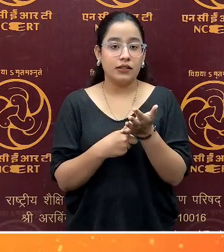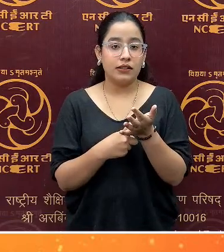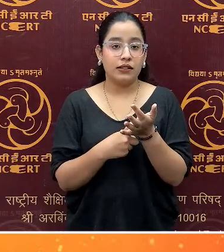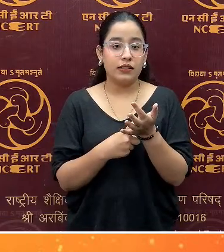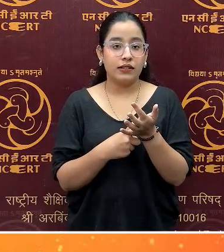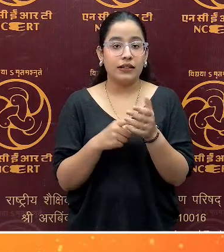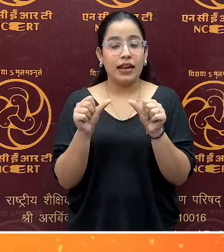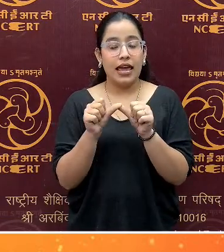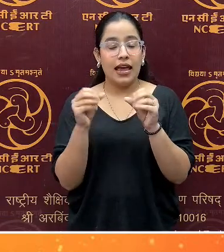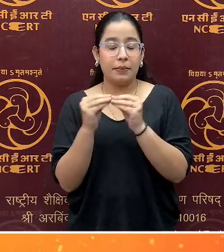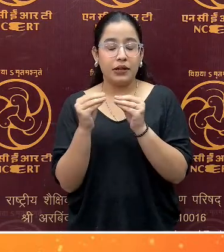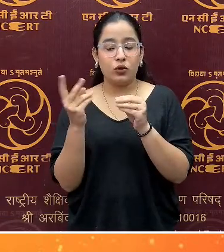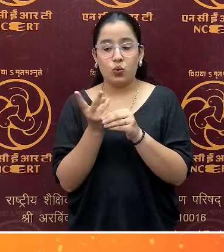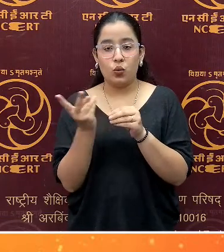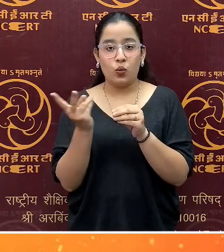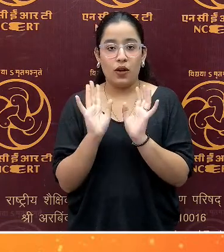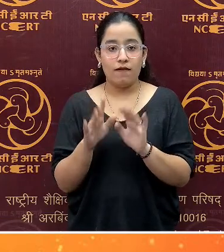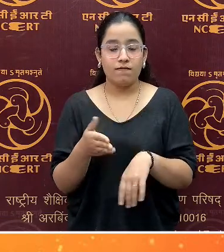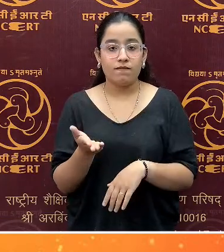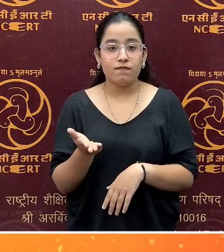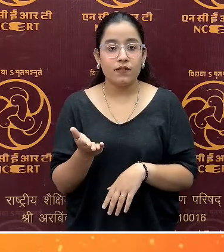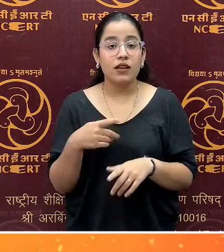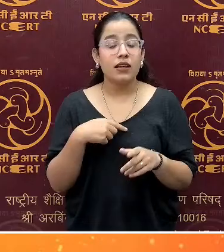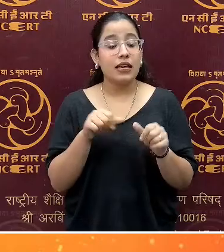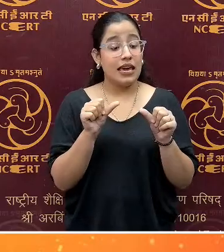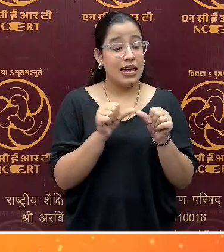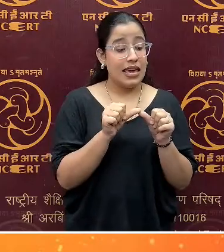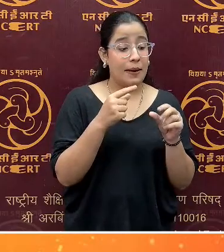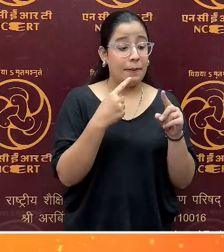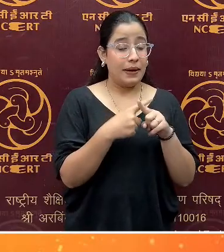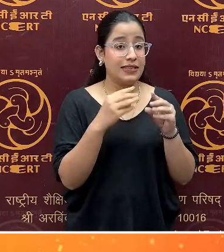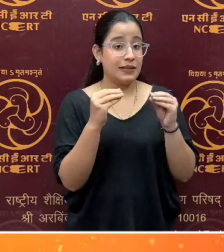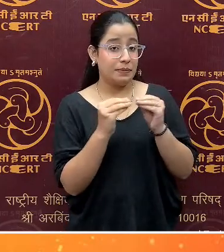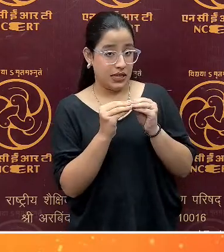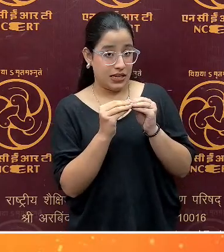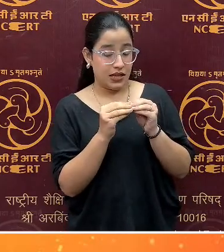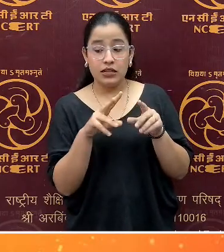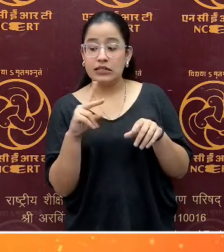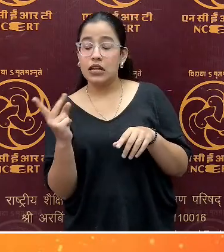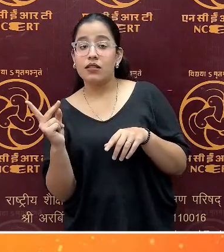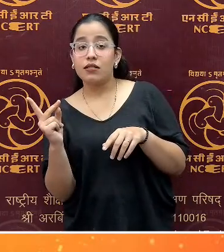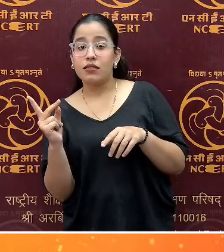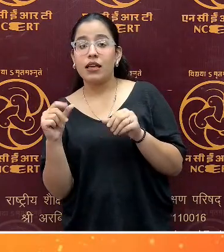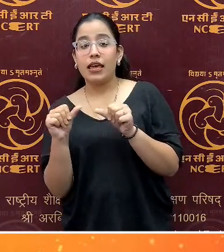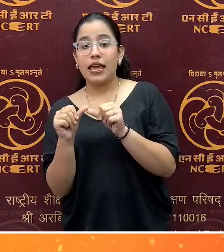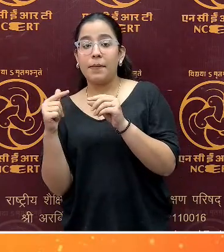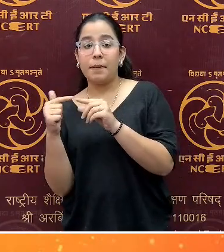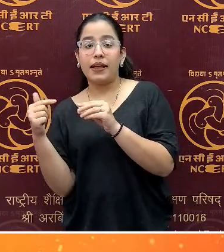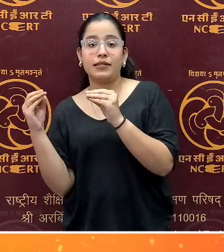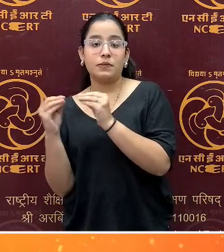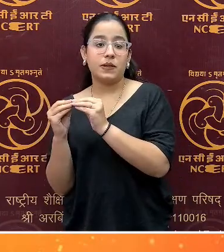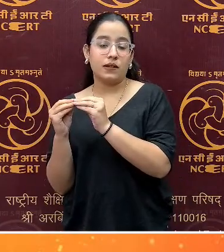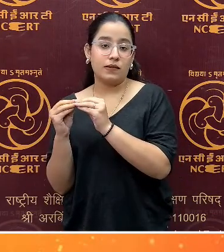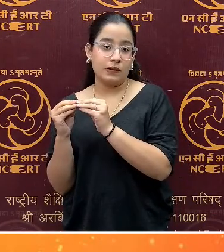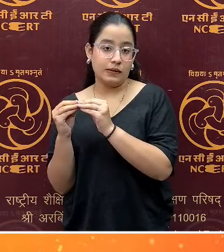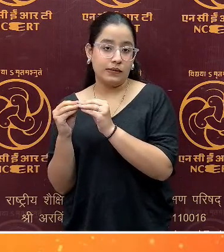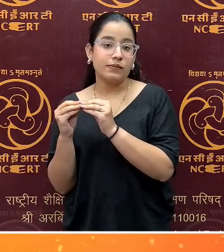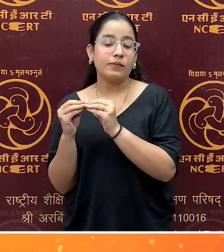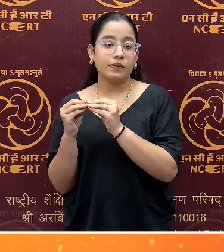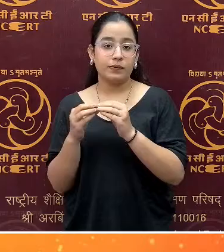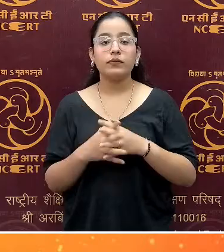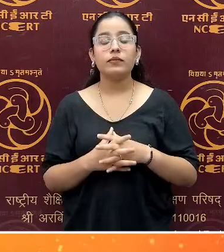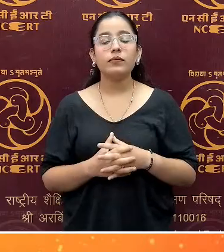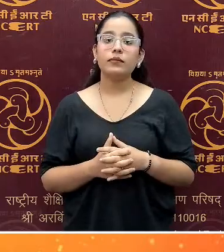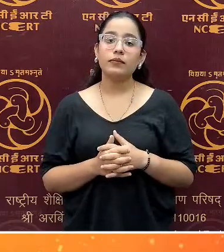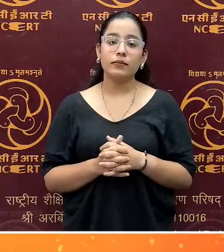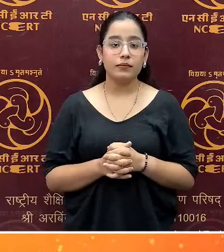terms of A and B. One diagonal happens to be A plus B, the other diagonal happens to be A minus B.